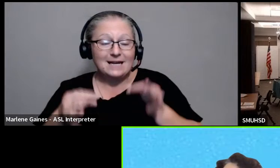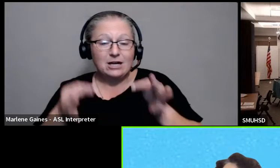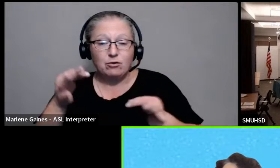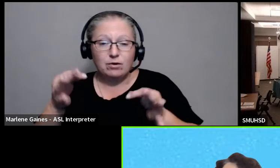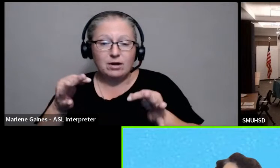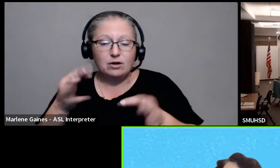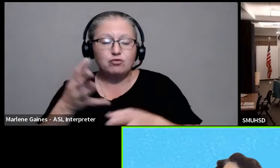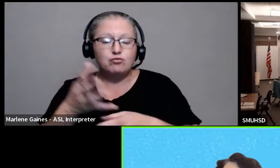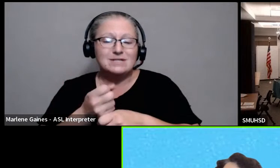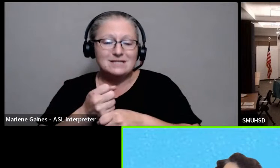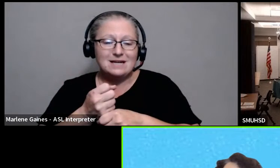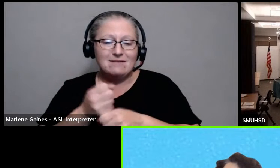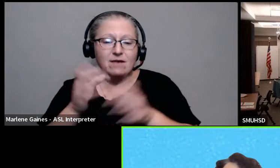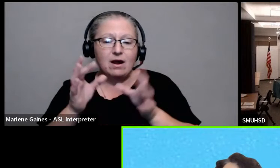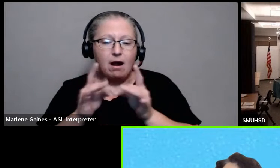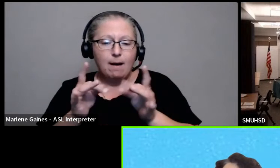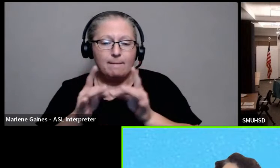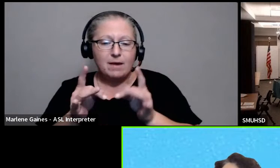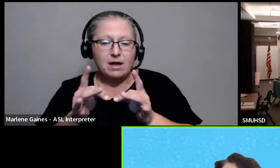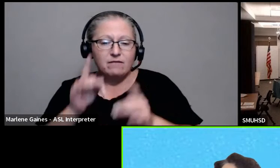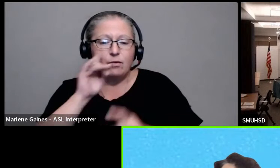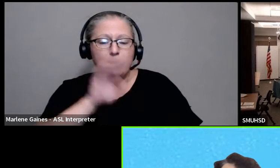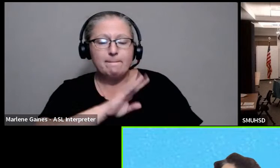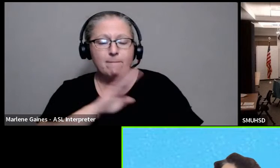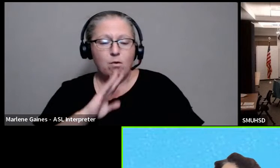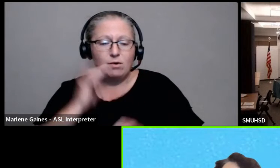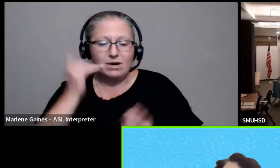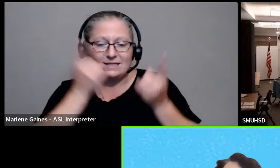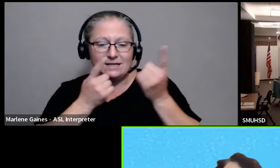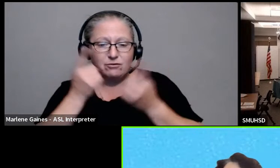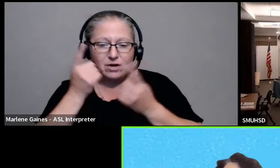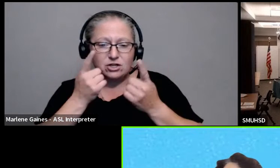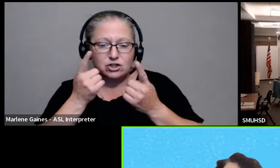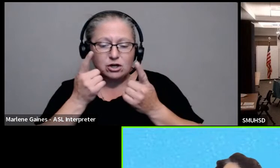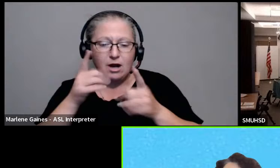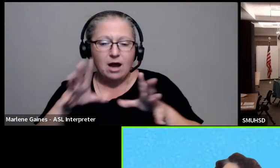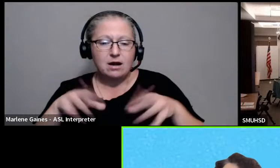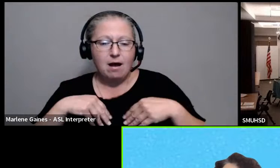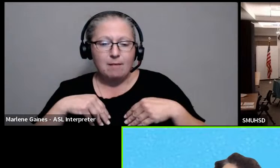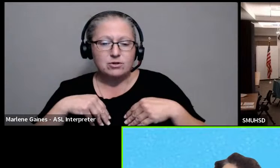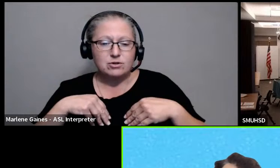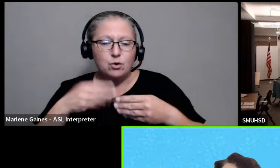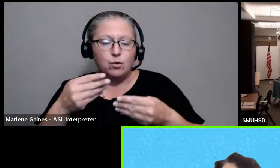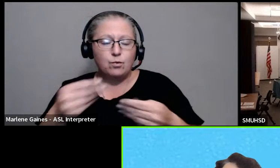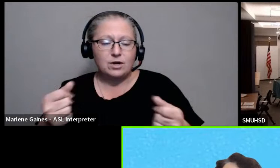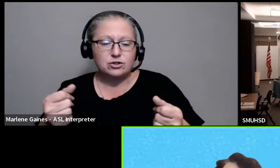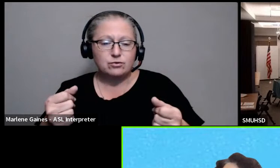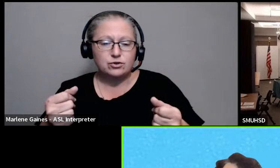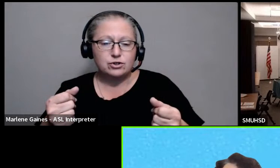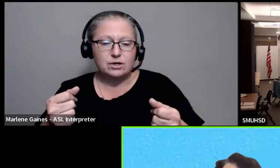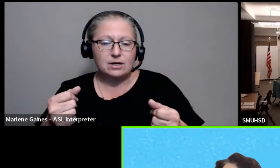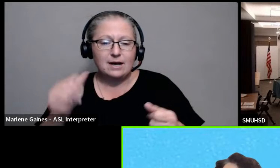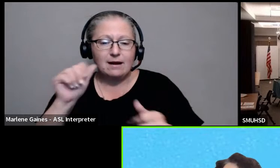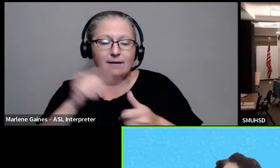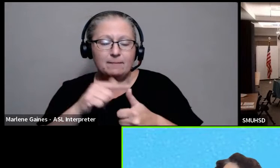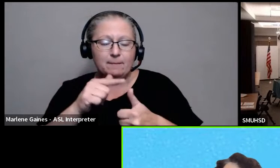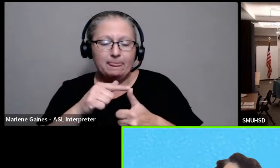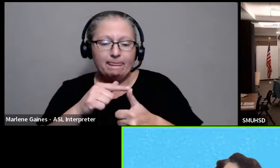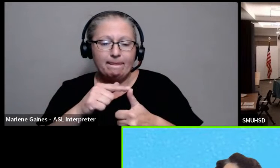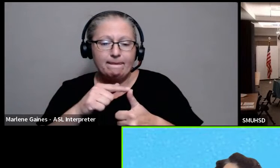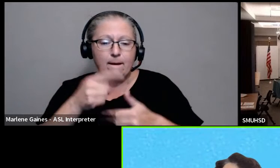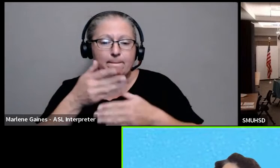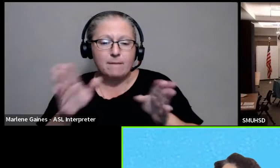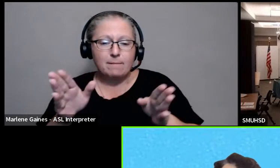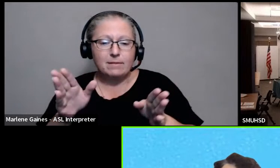to receive comments to the board's consideration of the adoption of the resolution that A, the